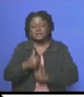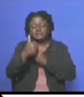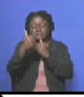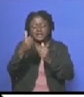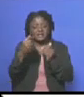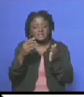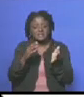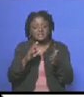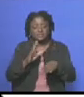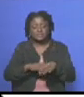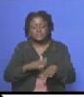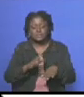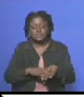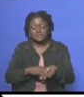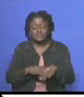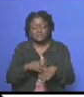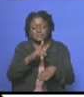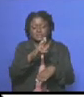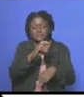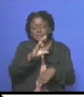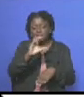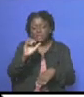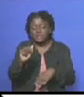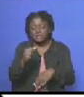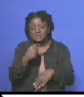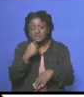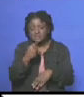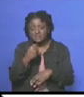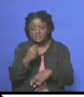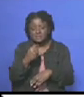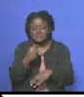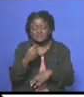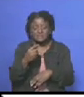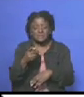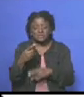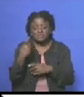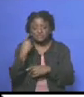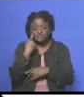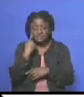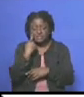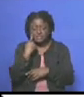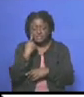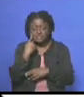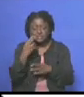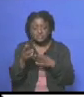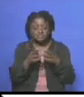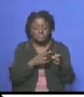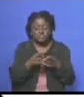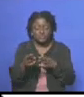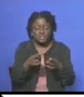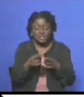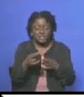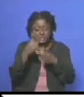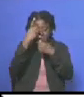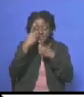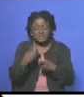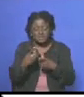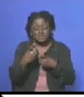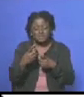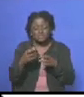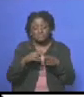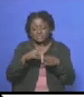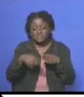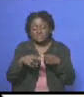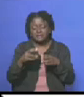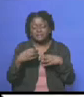Utilities Regulatory Communications Authority, Mavis Johnson Colley, says Urca's recent ruling was a result of complaints from consumers.